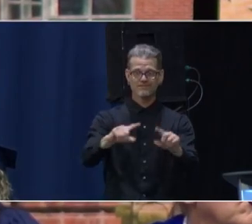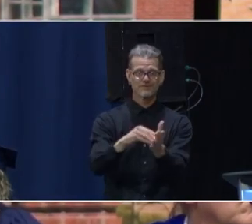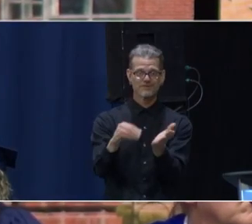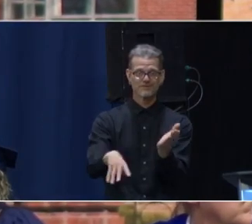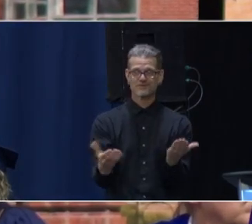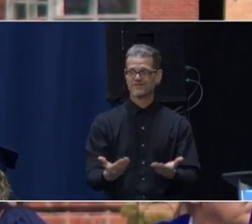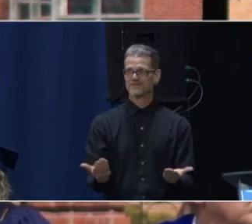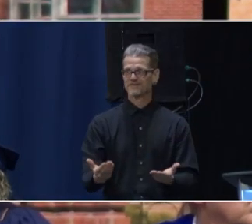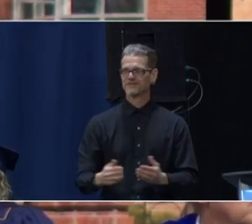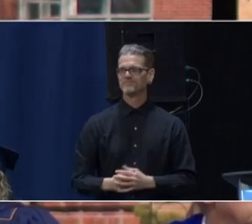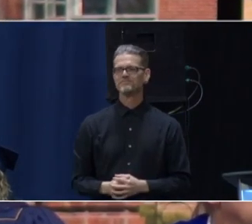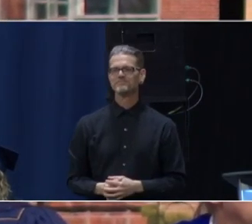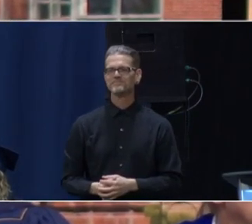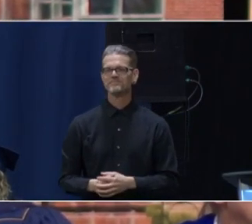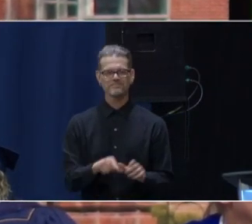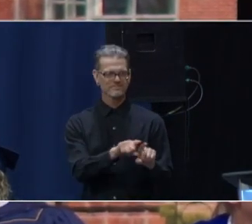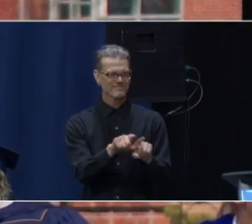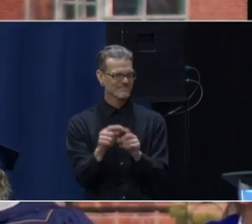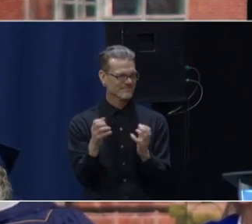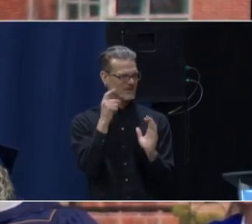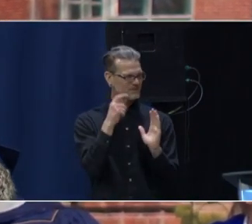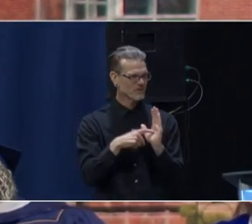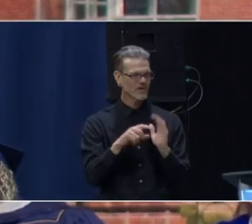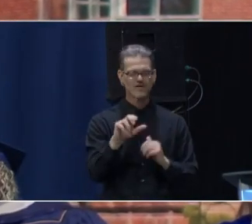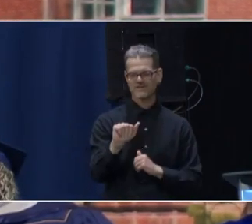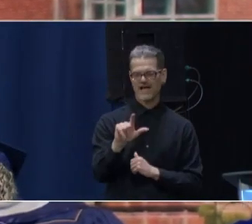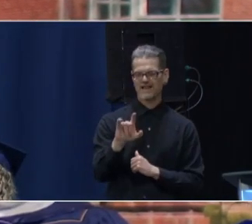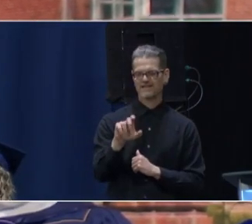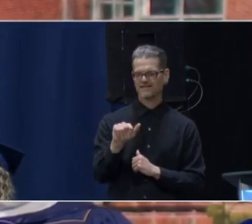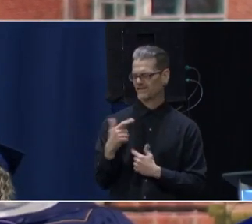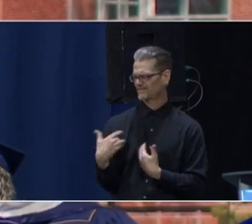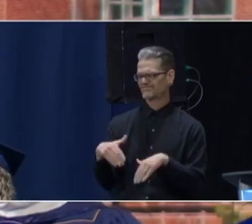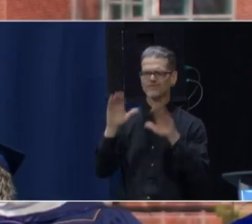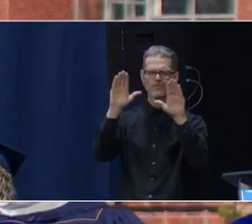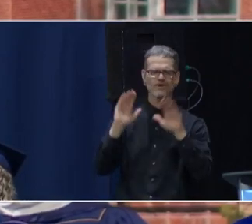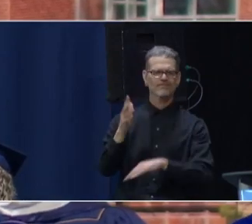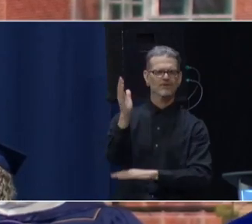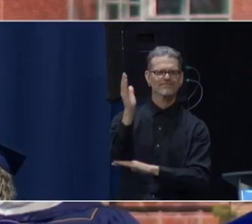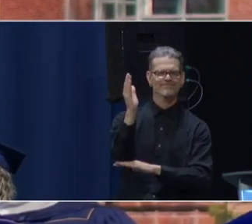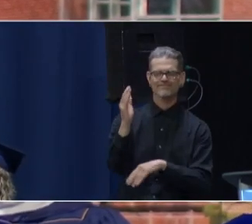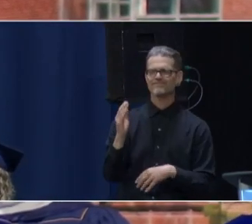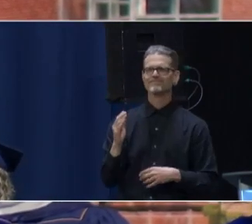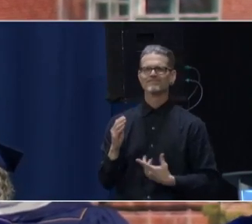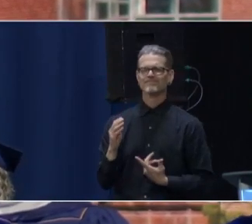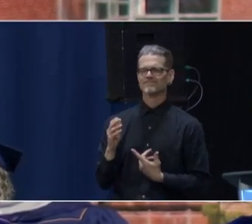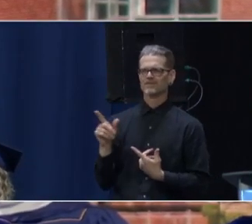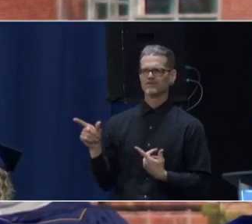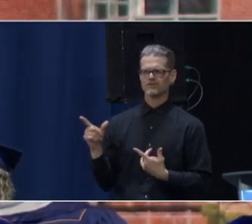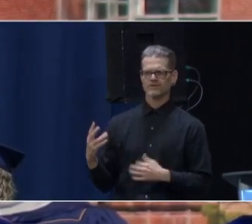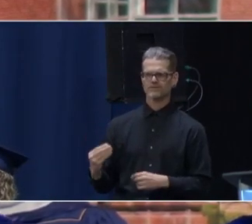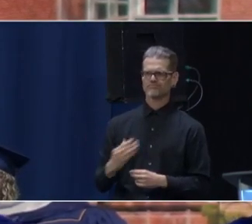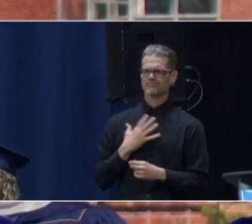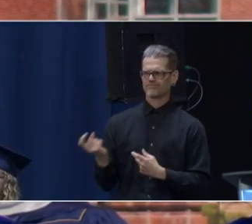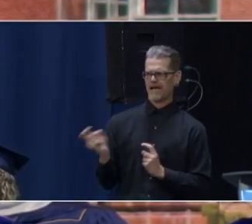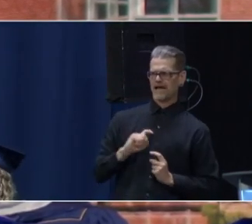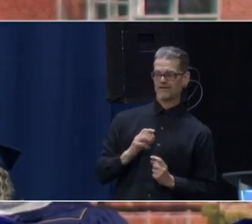this afternoon. I'd also like to acknowledge Alyssa for her wonderful words. She's added to my own personal joke